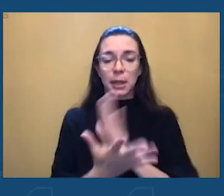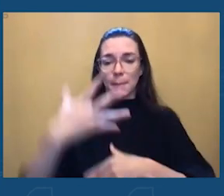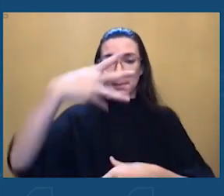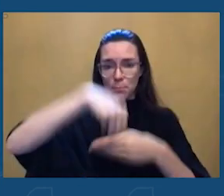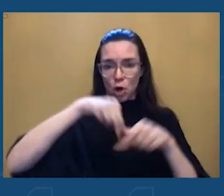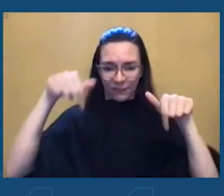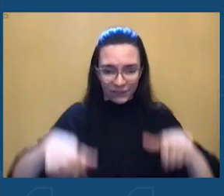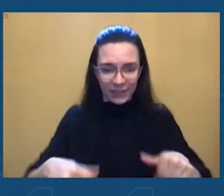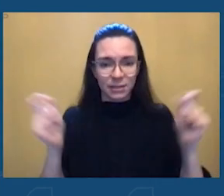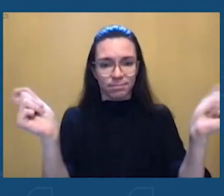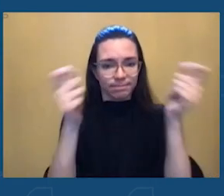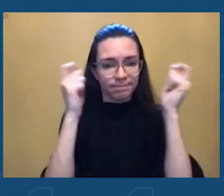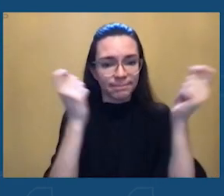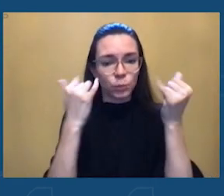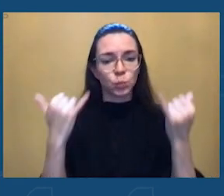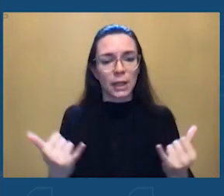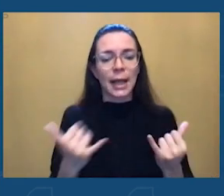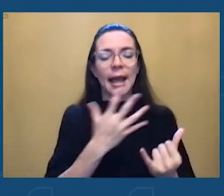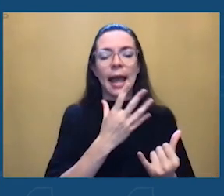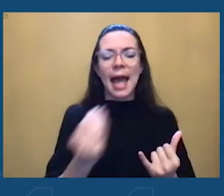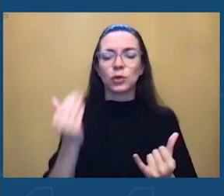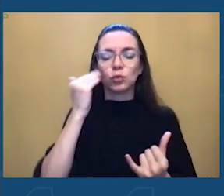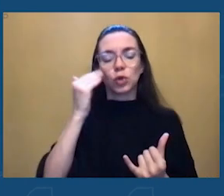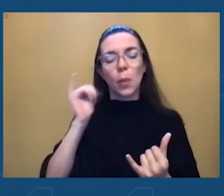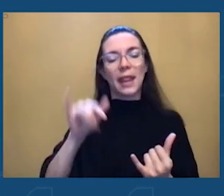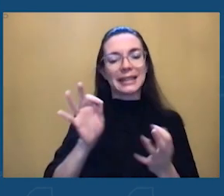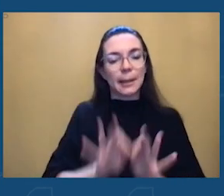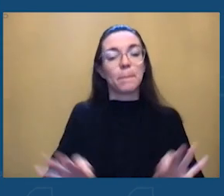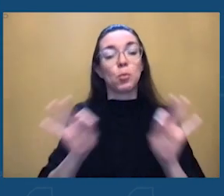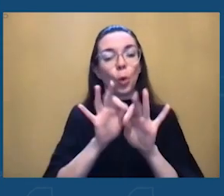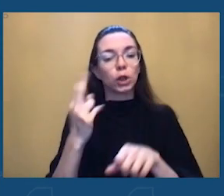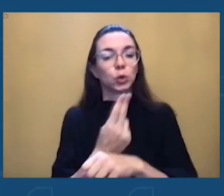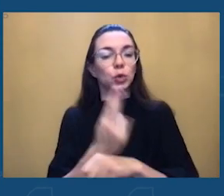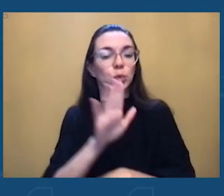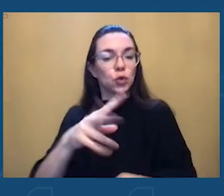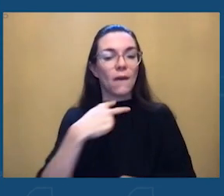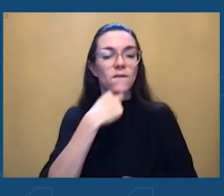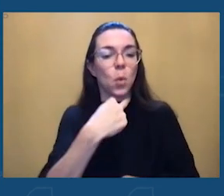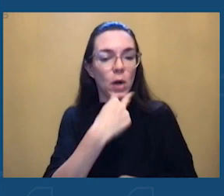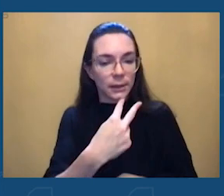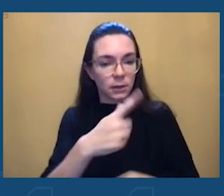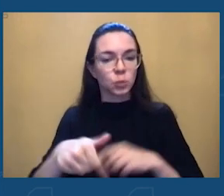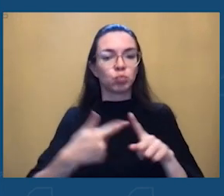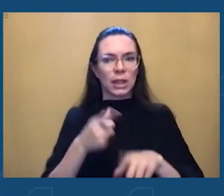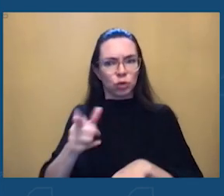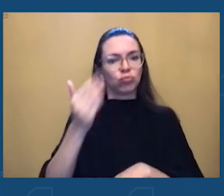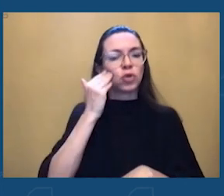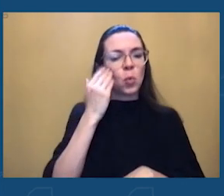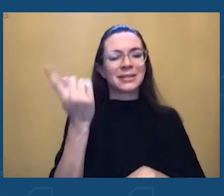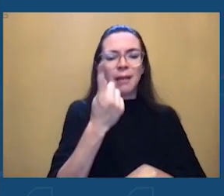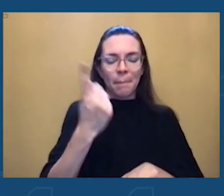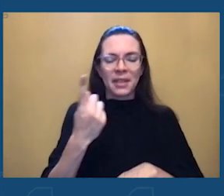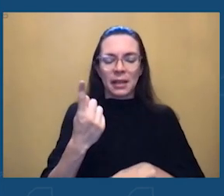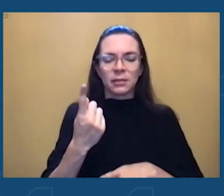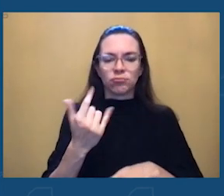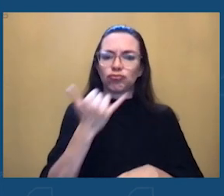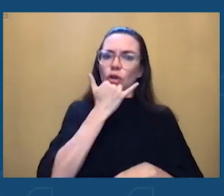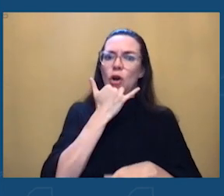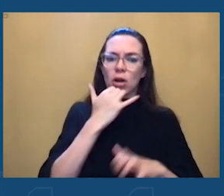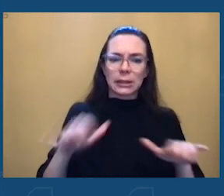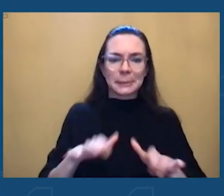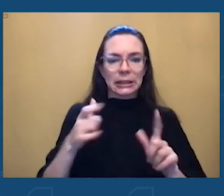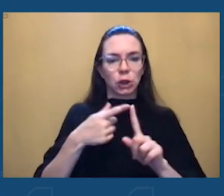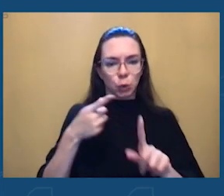that it's important to use your voice when you know something has been done wrong to you, that you deserve